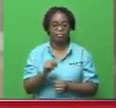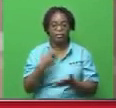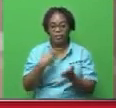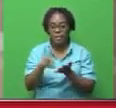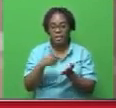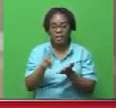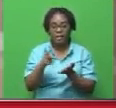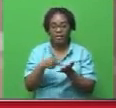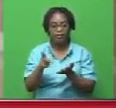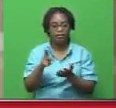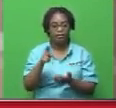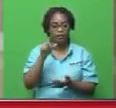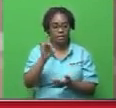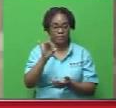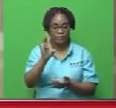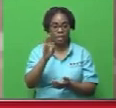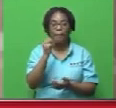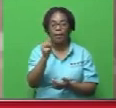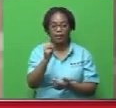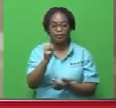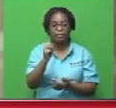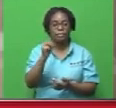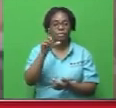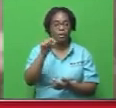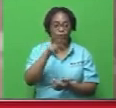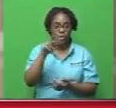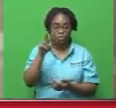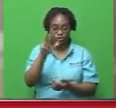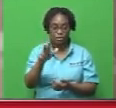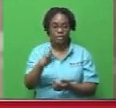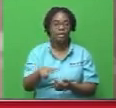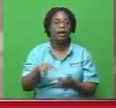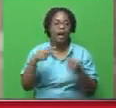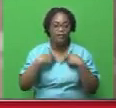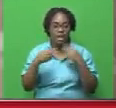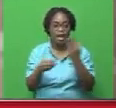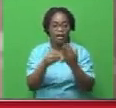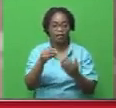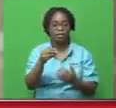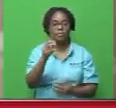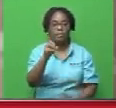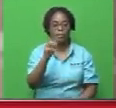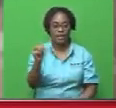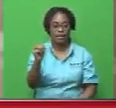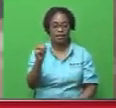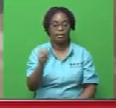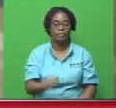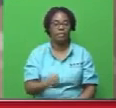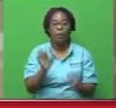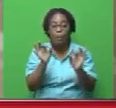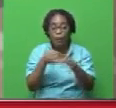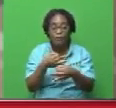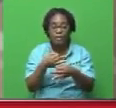$2.7 million. And in 2023, there's an estimate for another $1 million. This is the office that they post